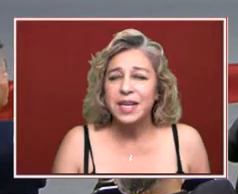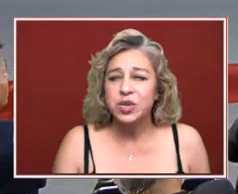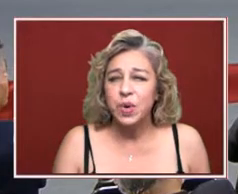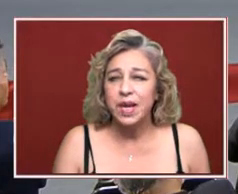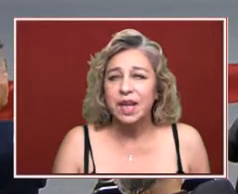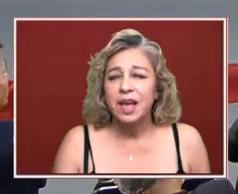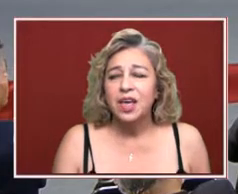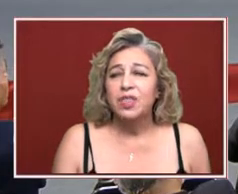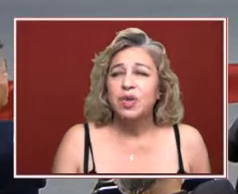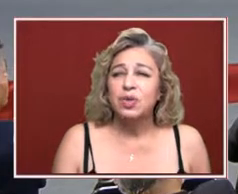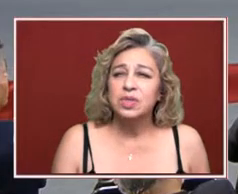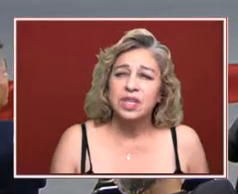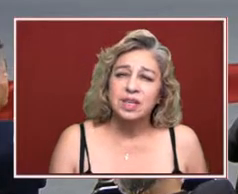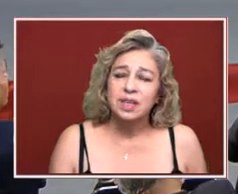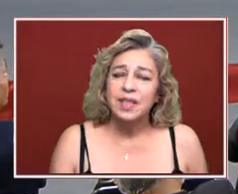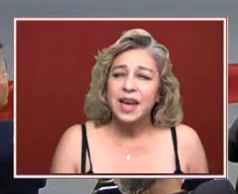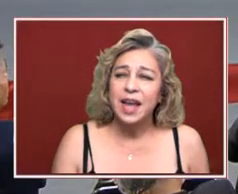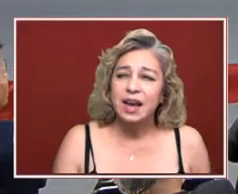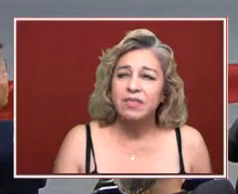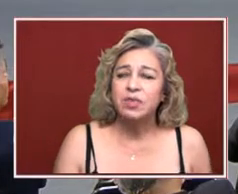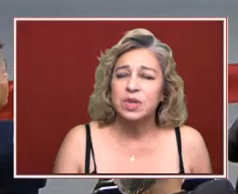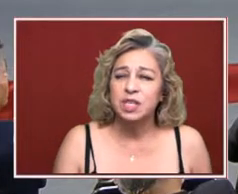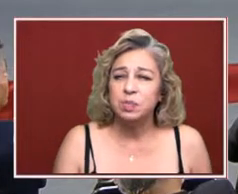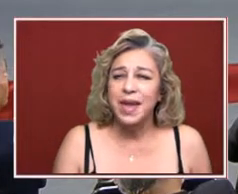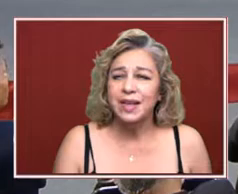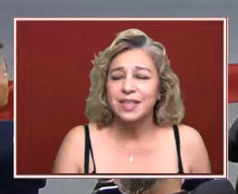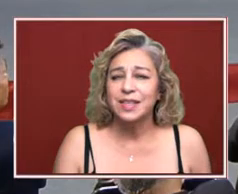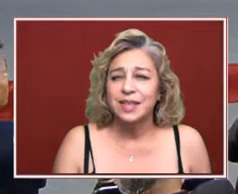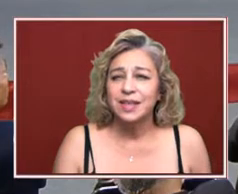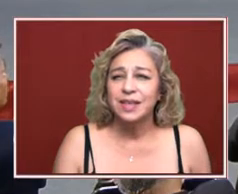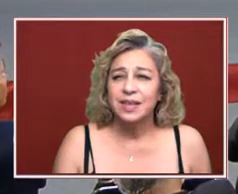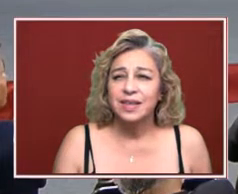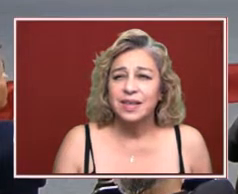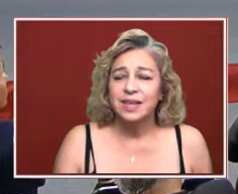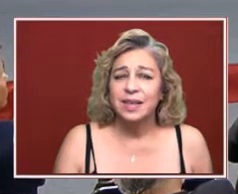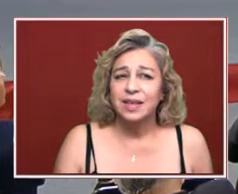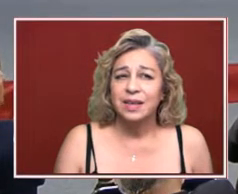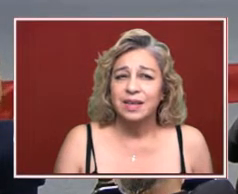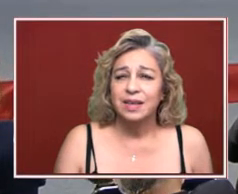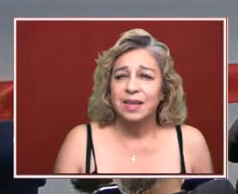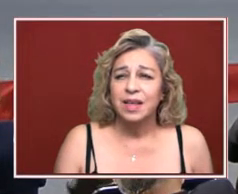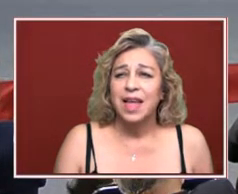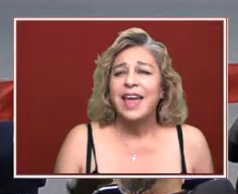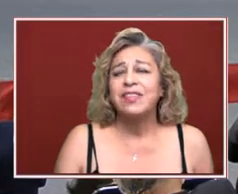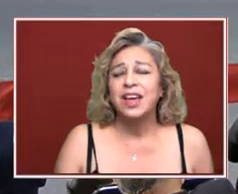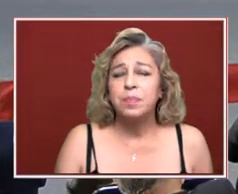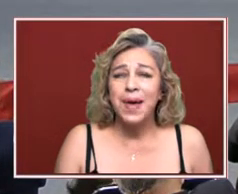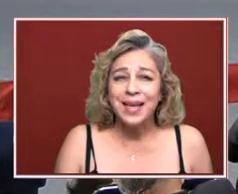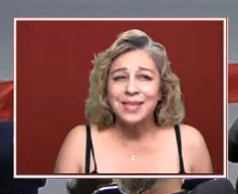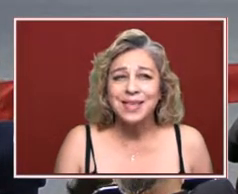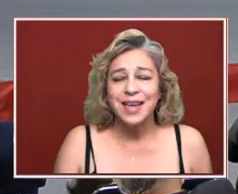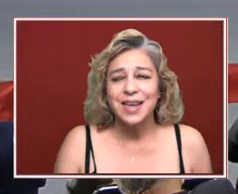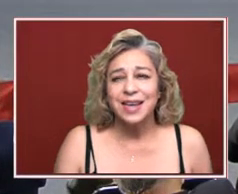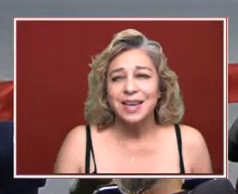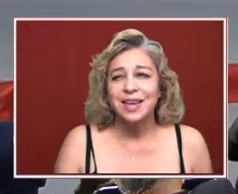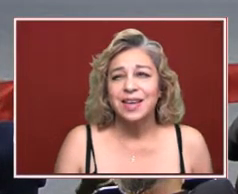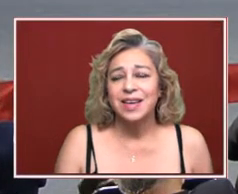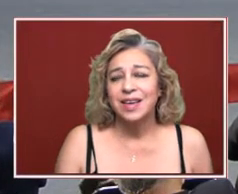far between those that have the respect y la capacidad and the